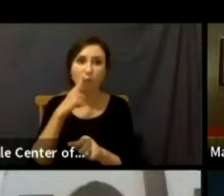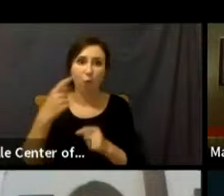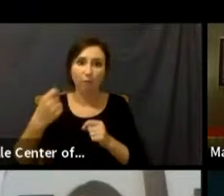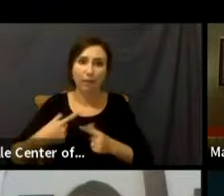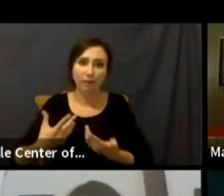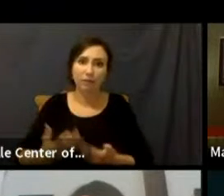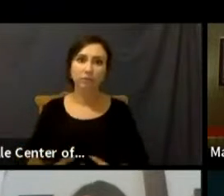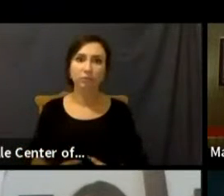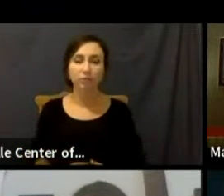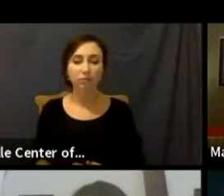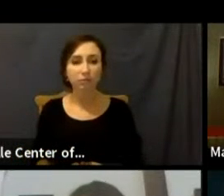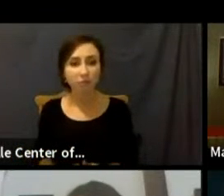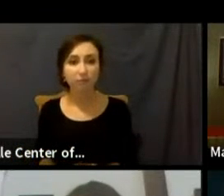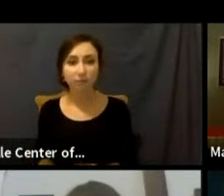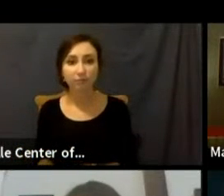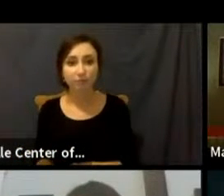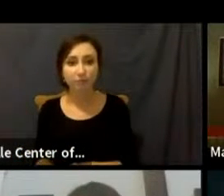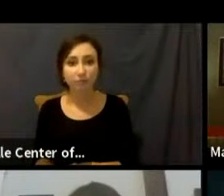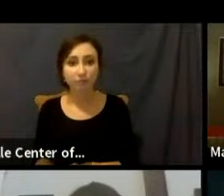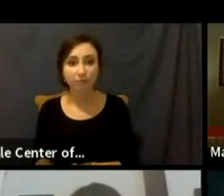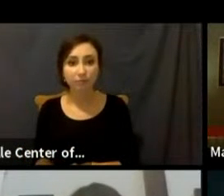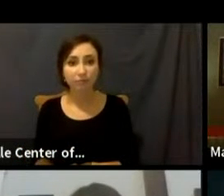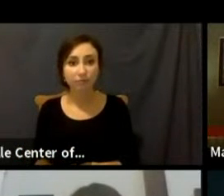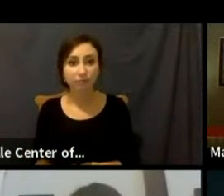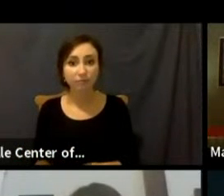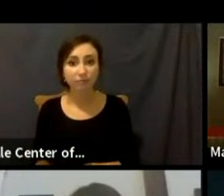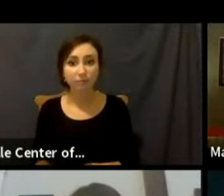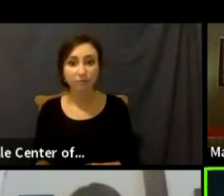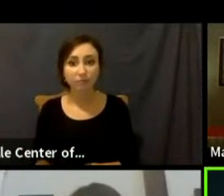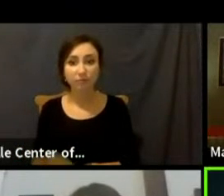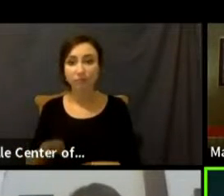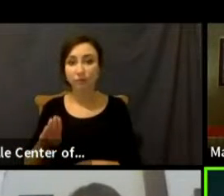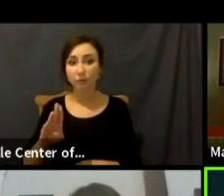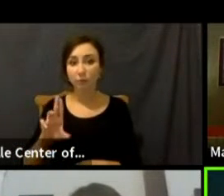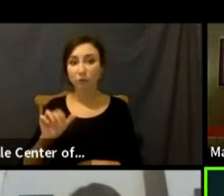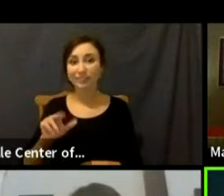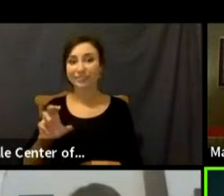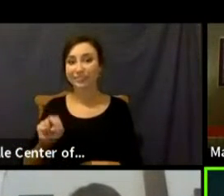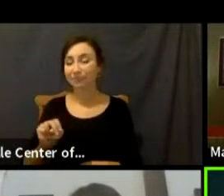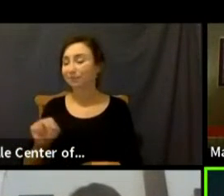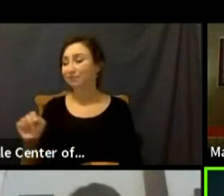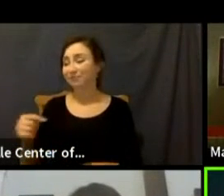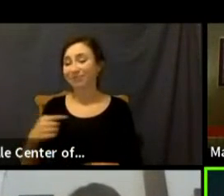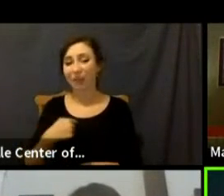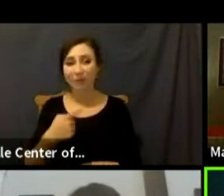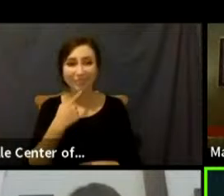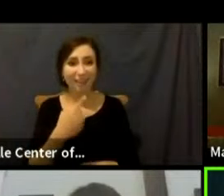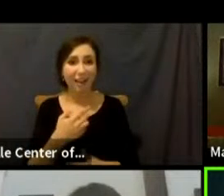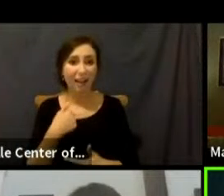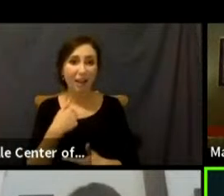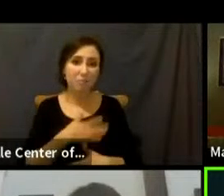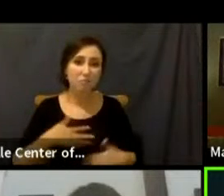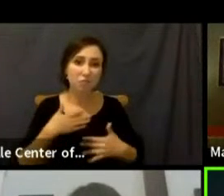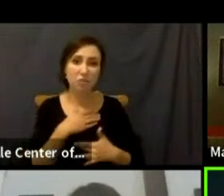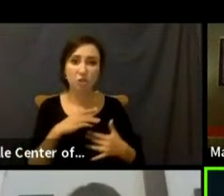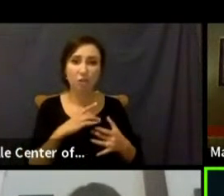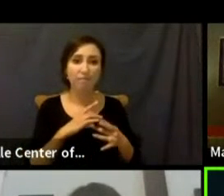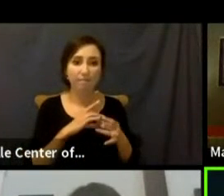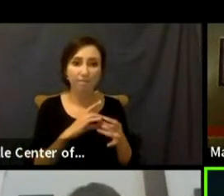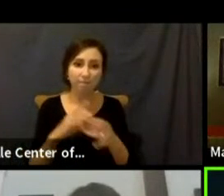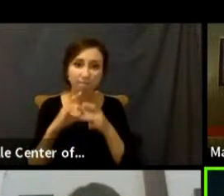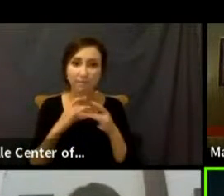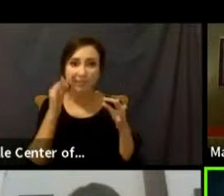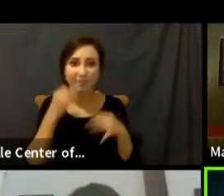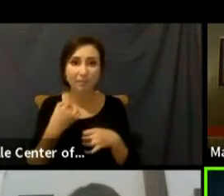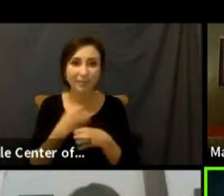Thank you, Dr. Sousa. And I would just say that, I appreciate the joint decision making. And obviously, if you